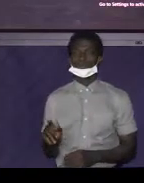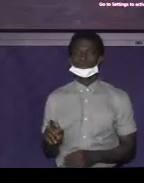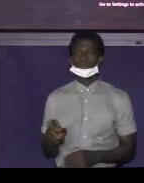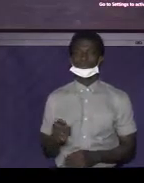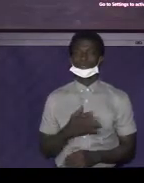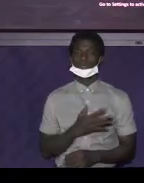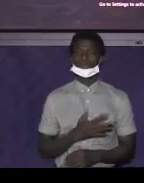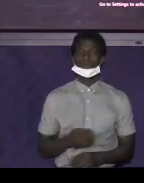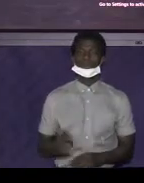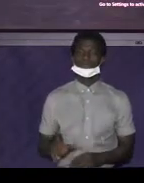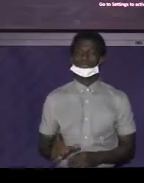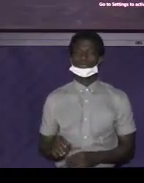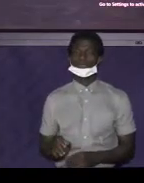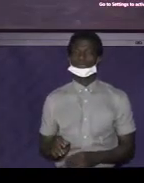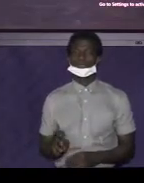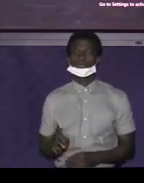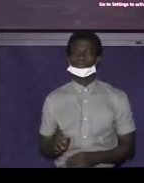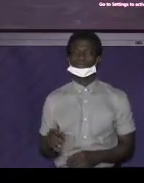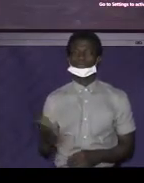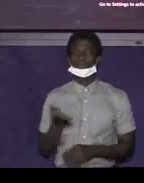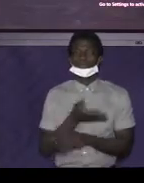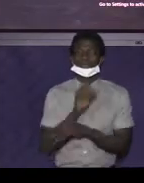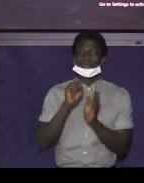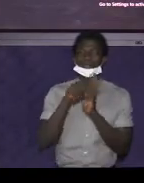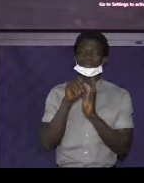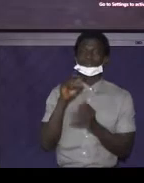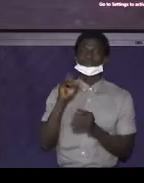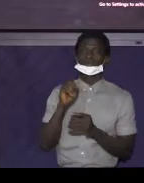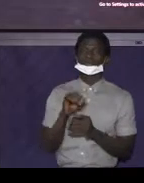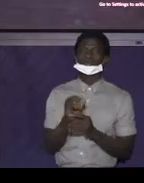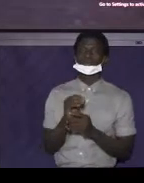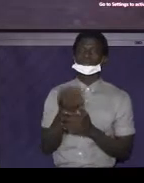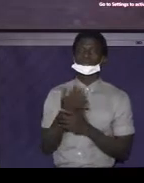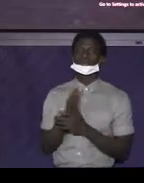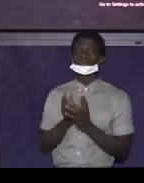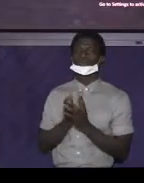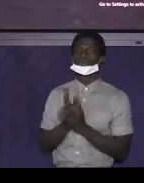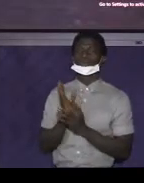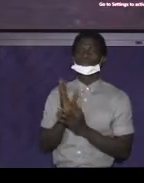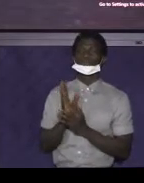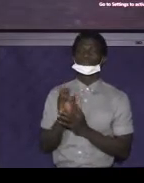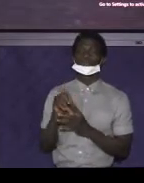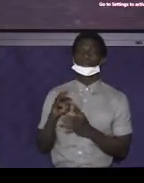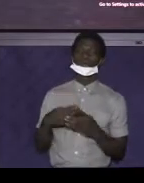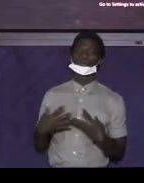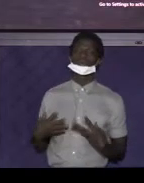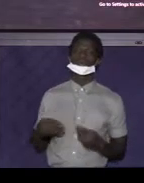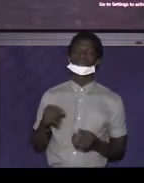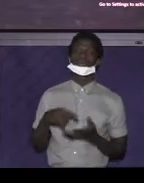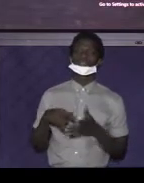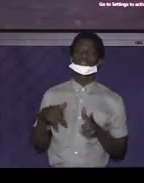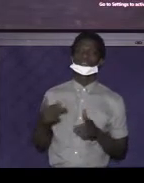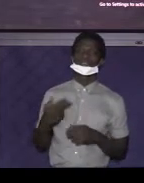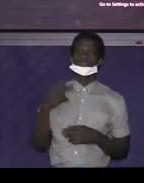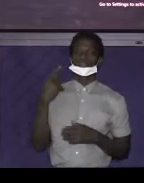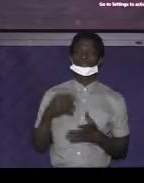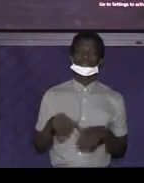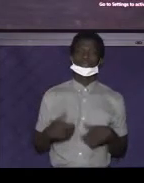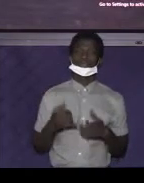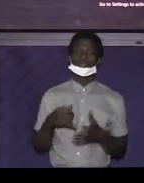is 30 meters per second. Okay, so dividing through or resolving this, let's see what goes.